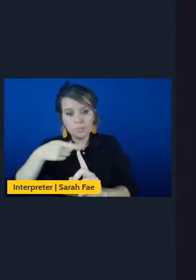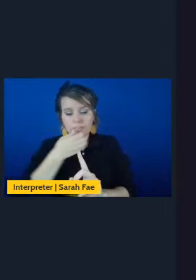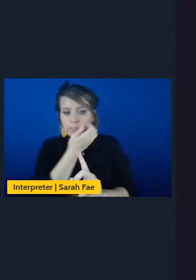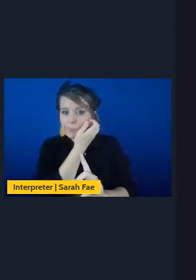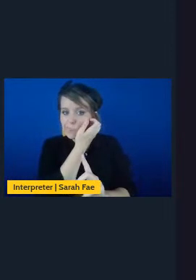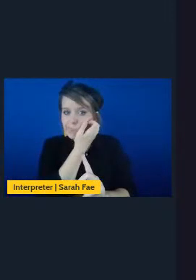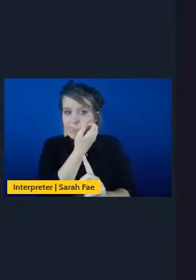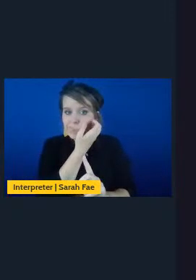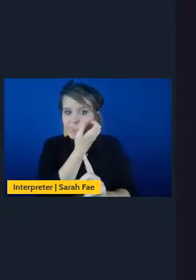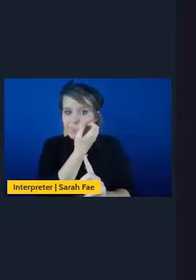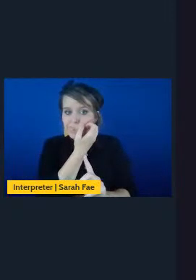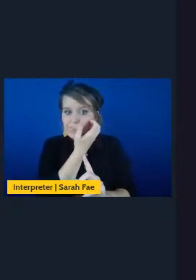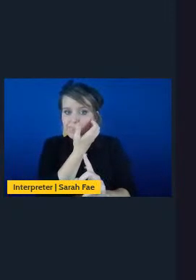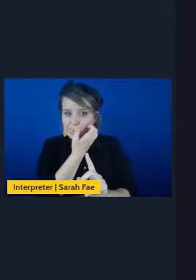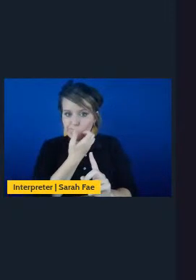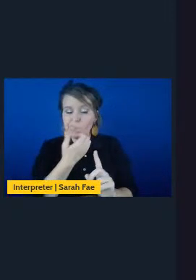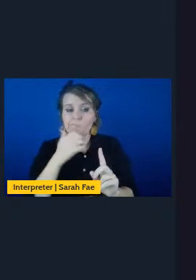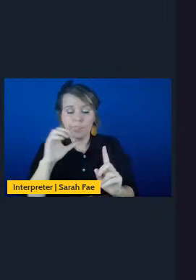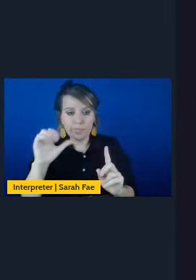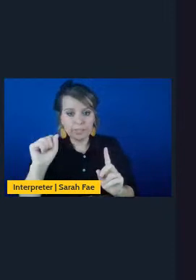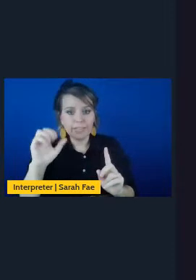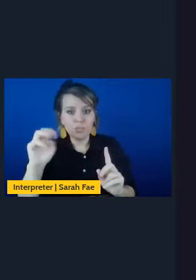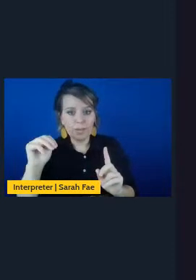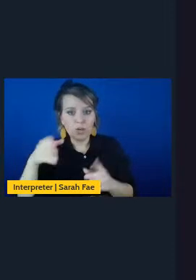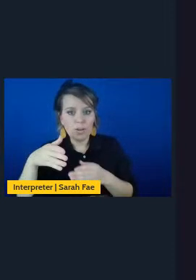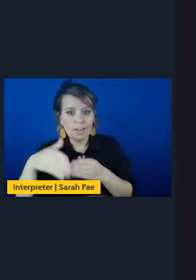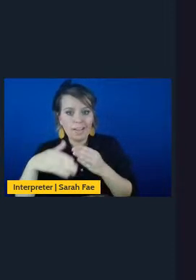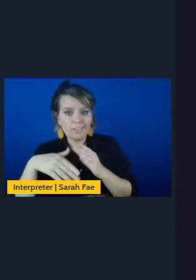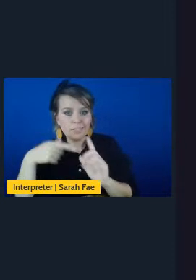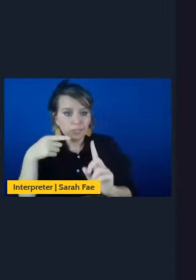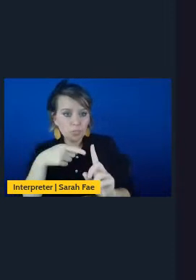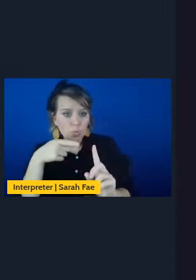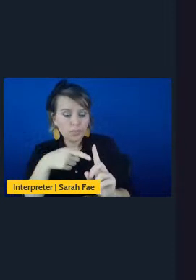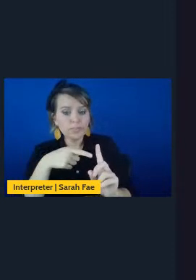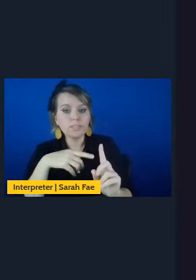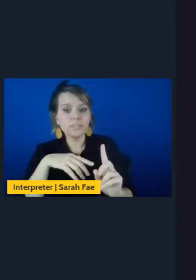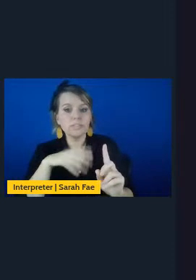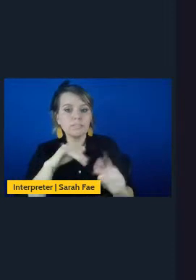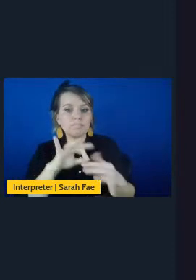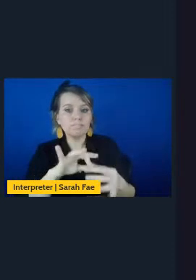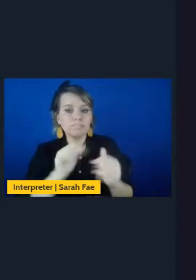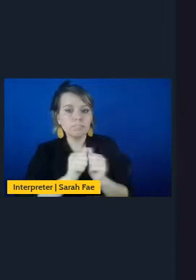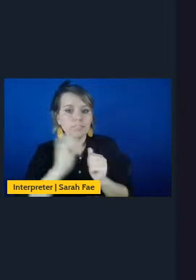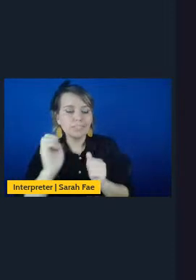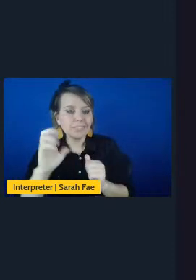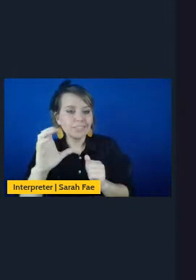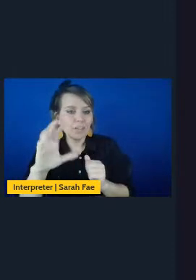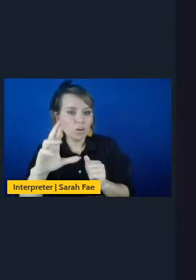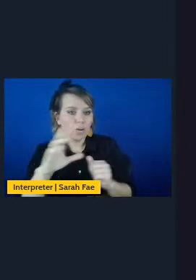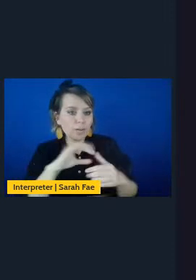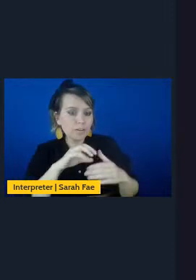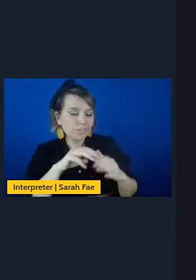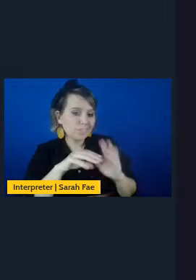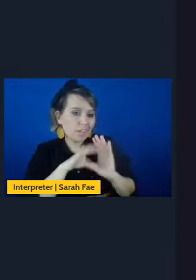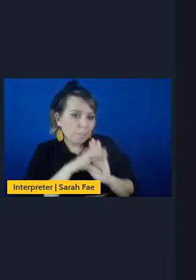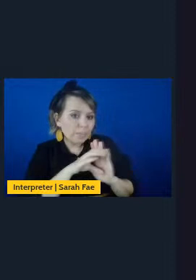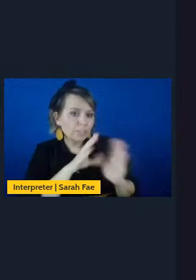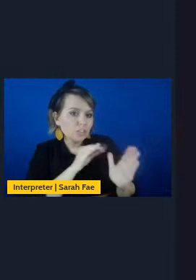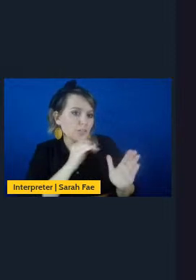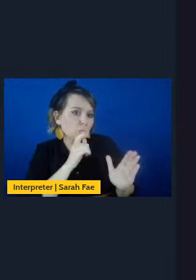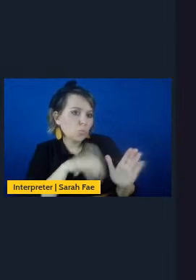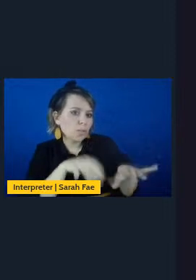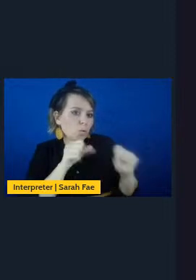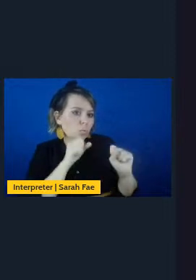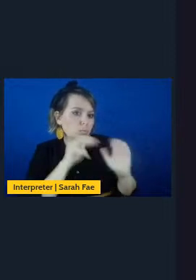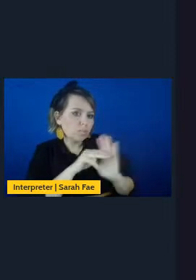SageMaker endpoints, which will be actually referring to the ECR for the image and S3 to host the models. And